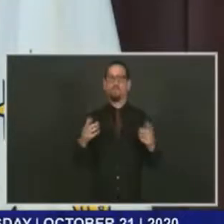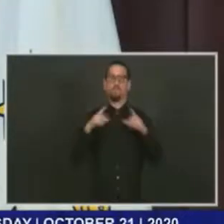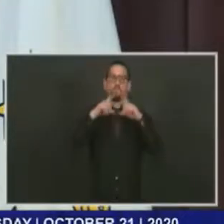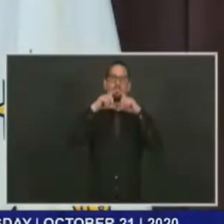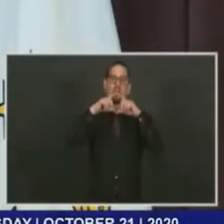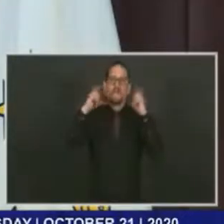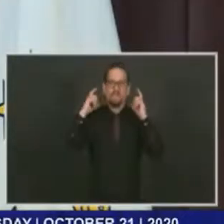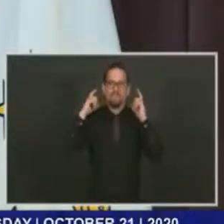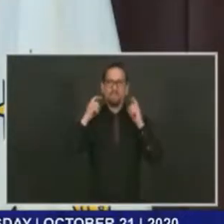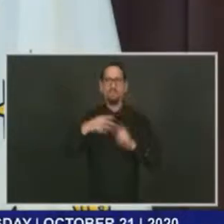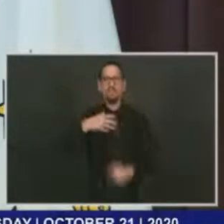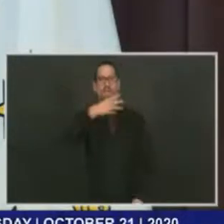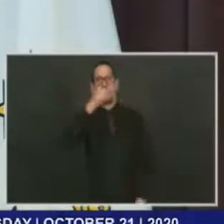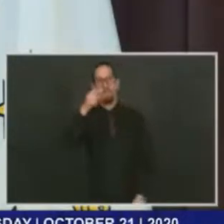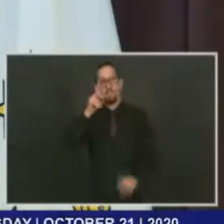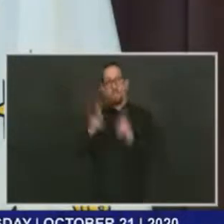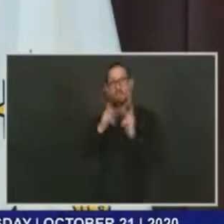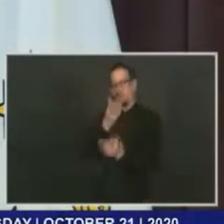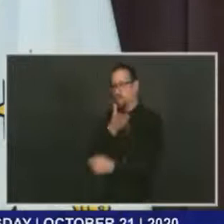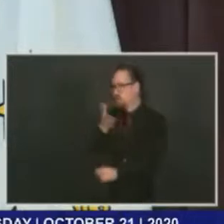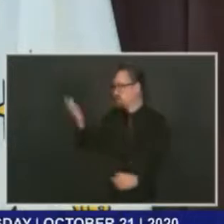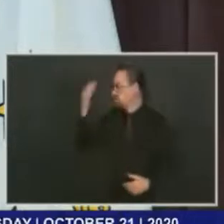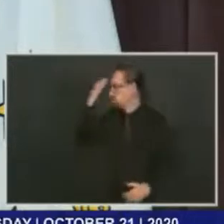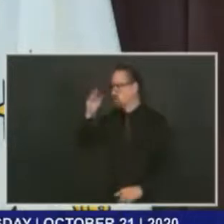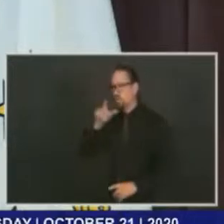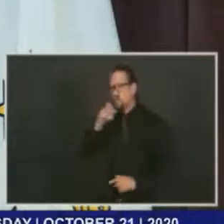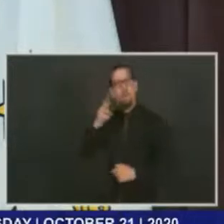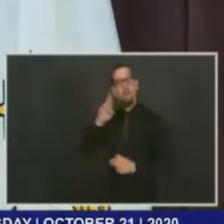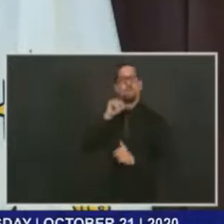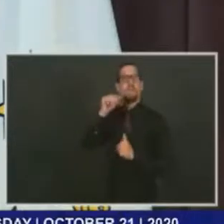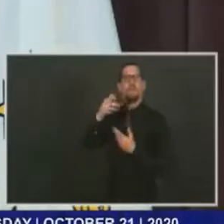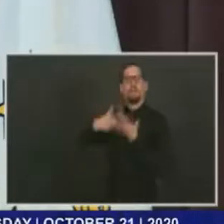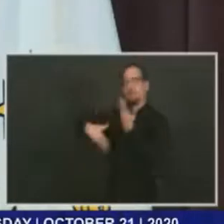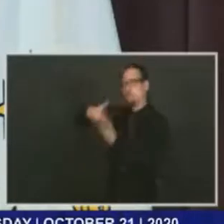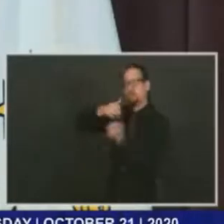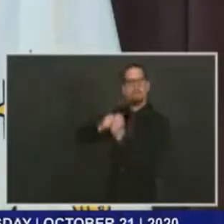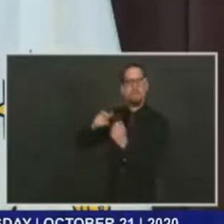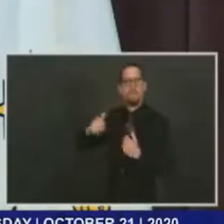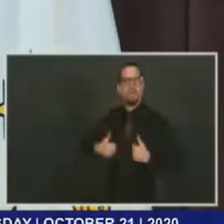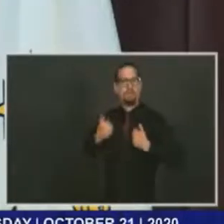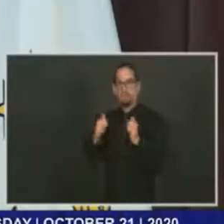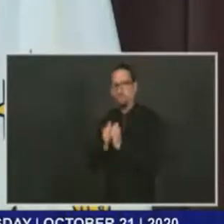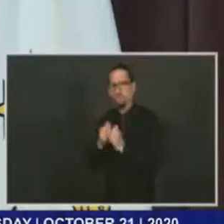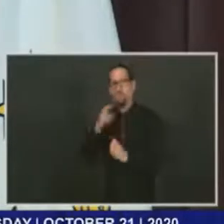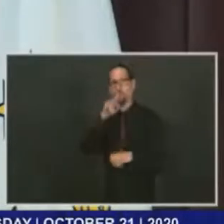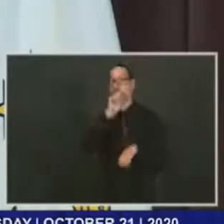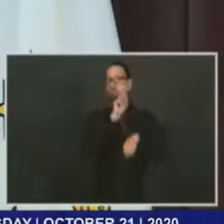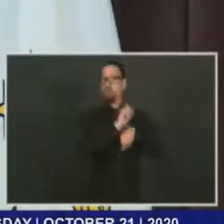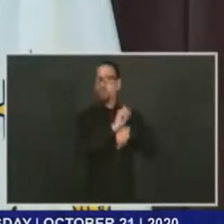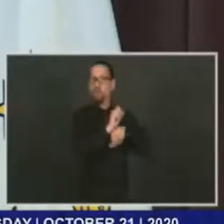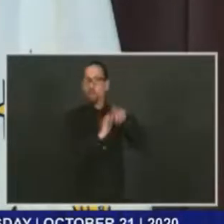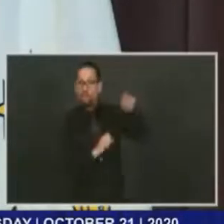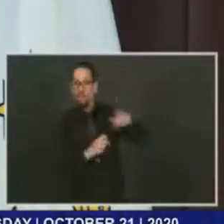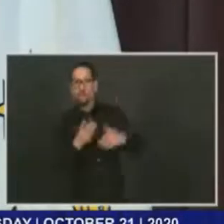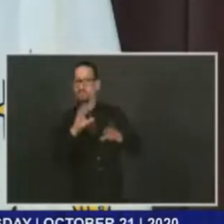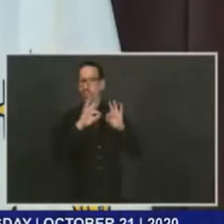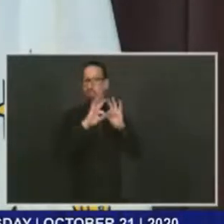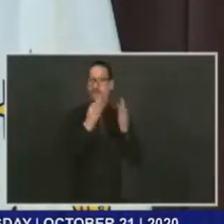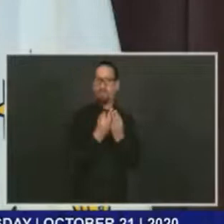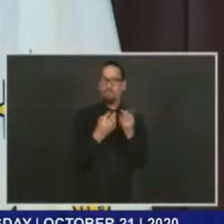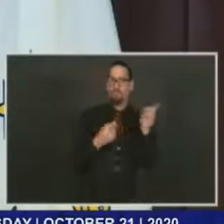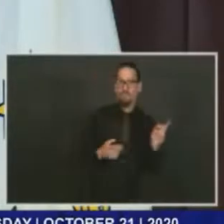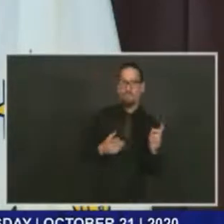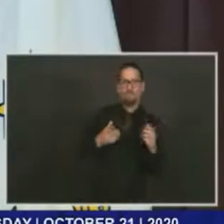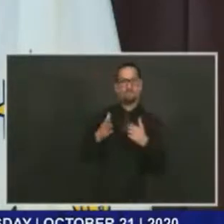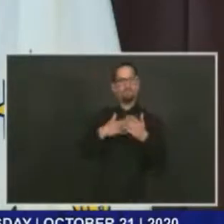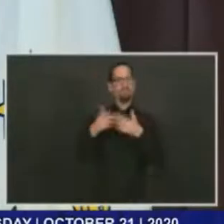with. Whether you work with them every day, whether you love them because they're a family member, whether you know them, whether they